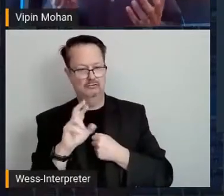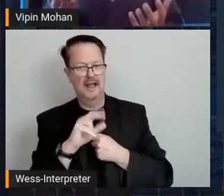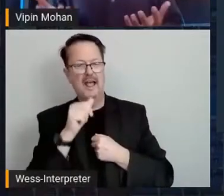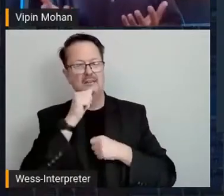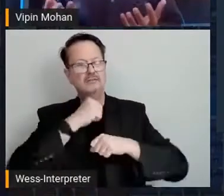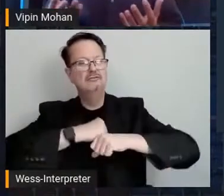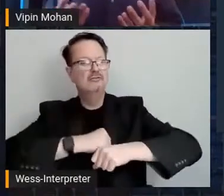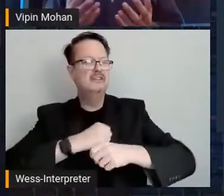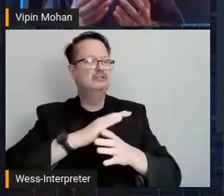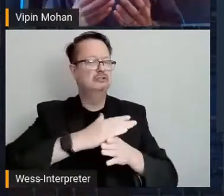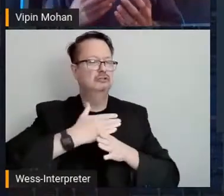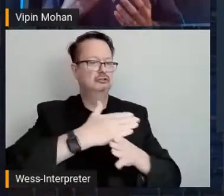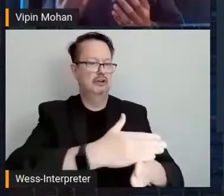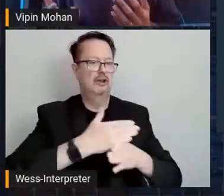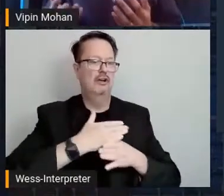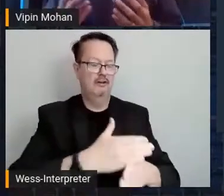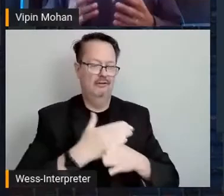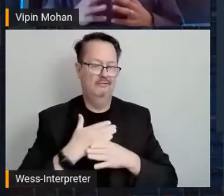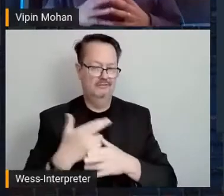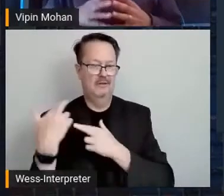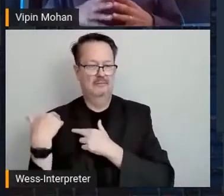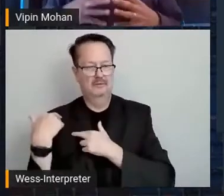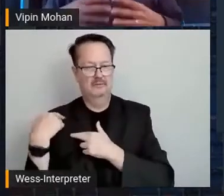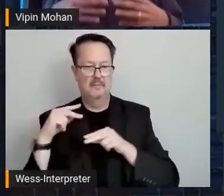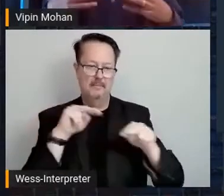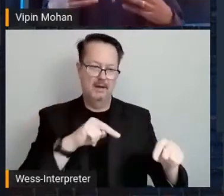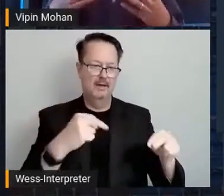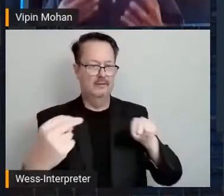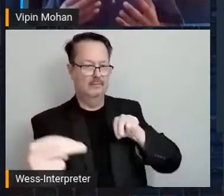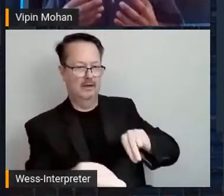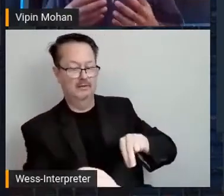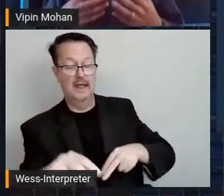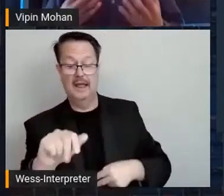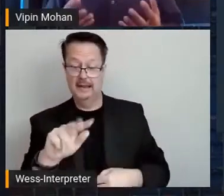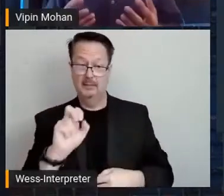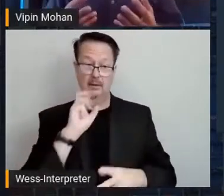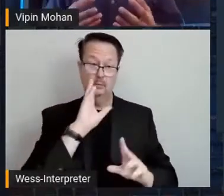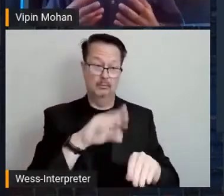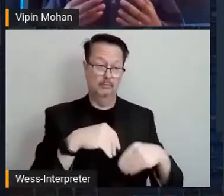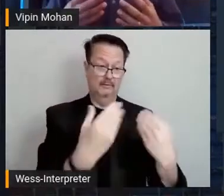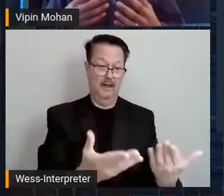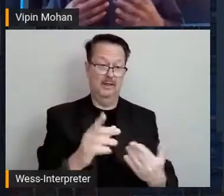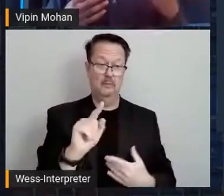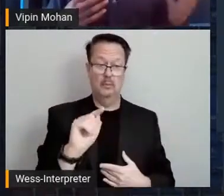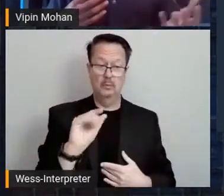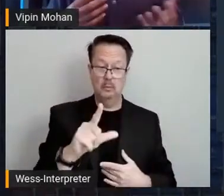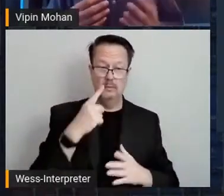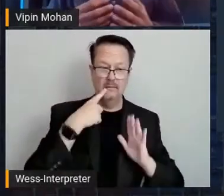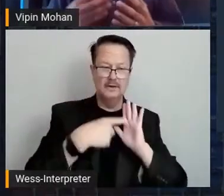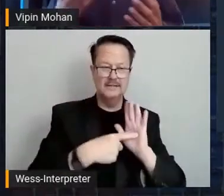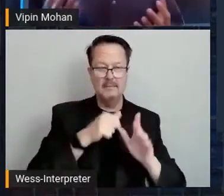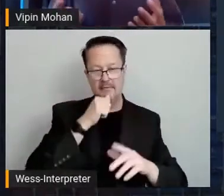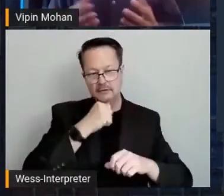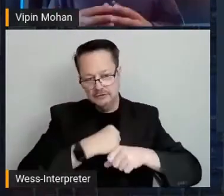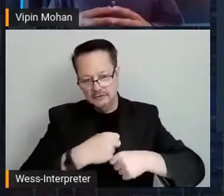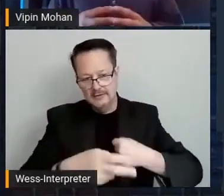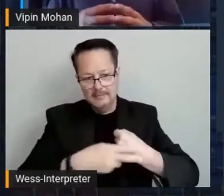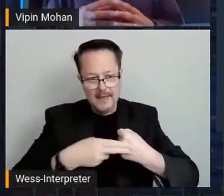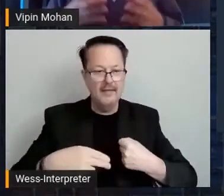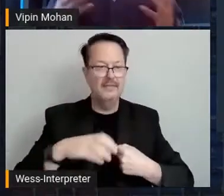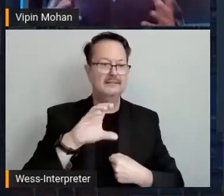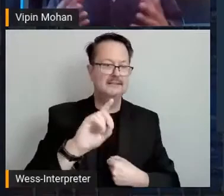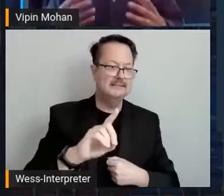shared responsibility model. And what I mean by that is AWS will provide you with the tooling. For example, the security patches, the CVE